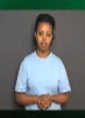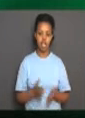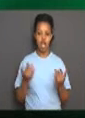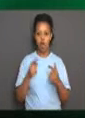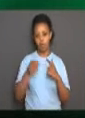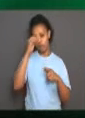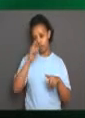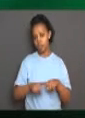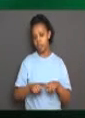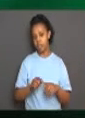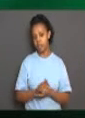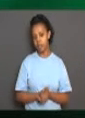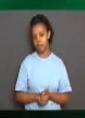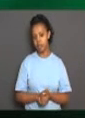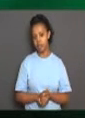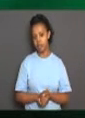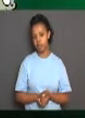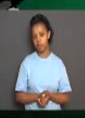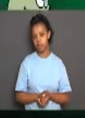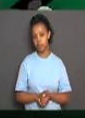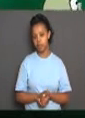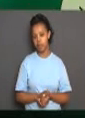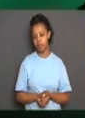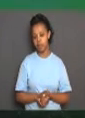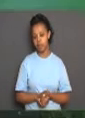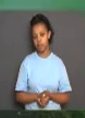Let's get back to our lesson.